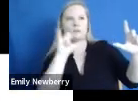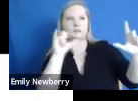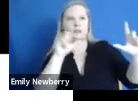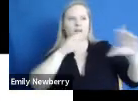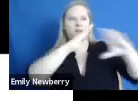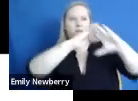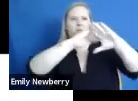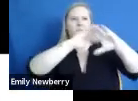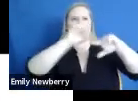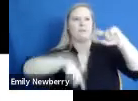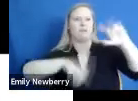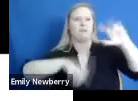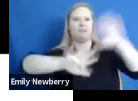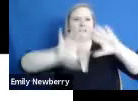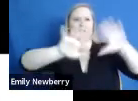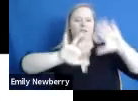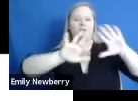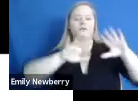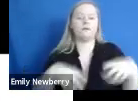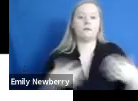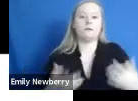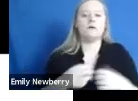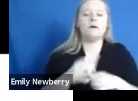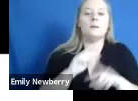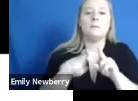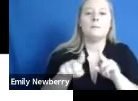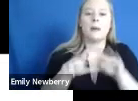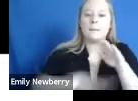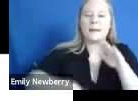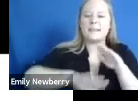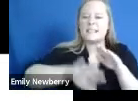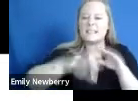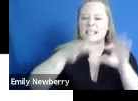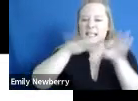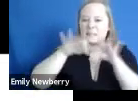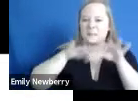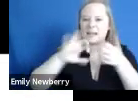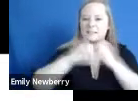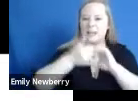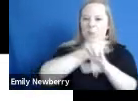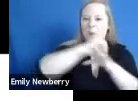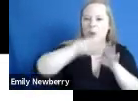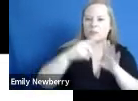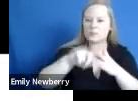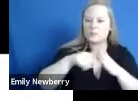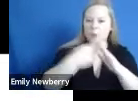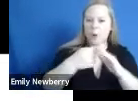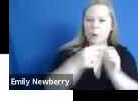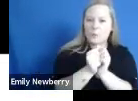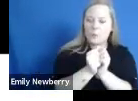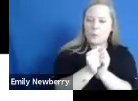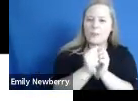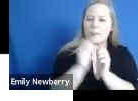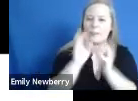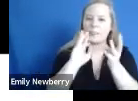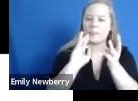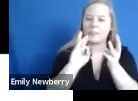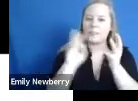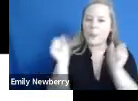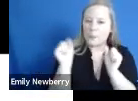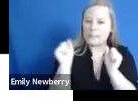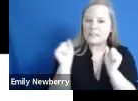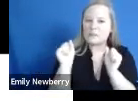of the text, but basically it just explains how our project started. It actually started through the Winters Doctrine, and that's kind